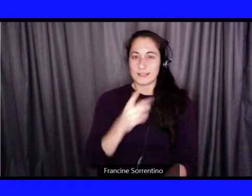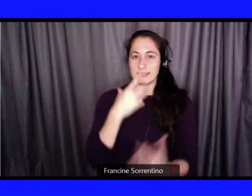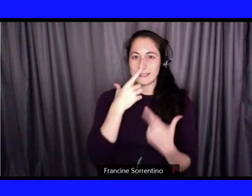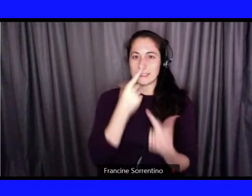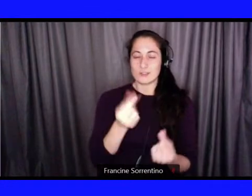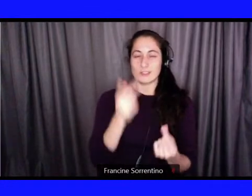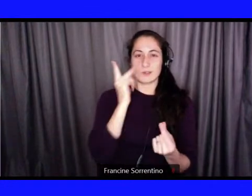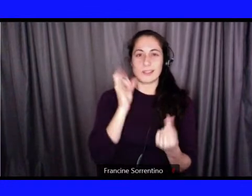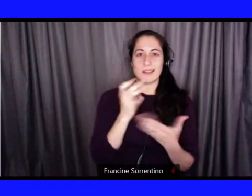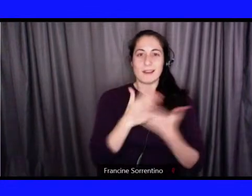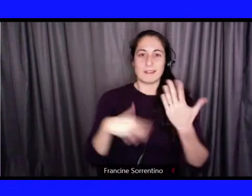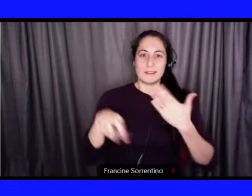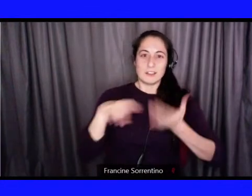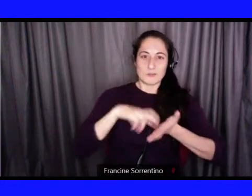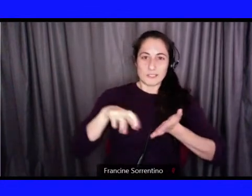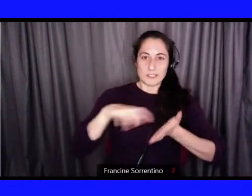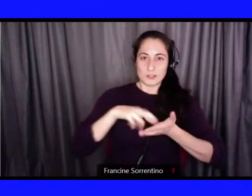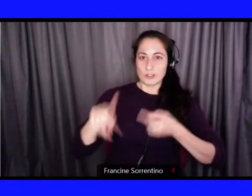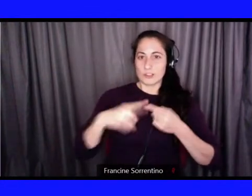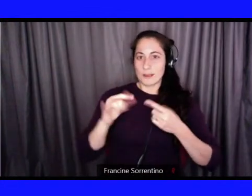overview.